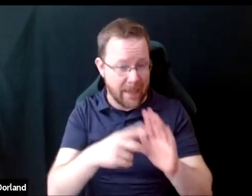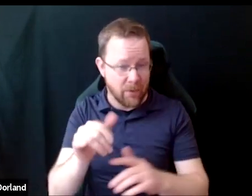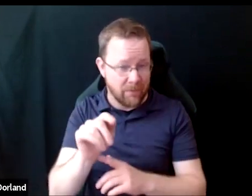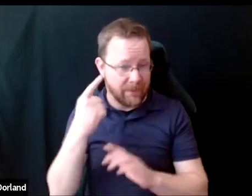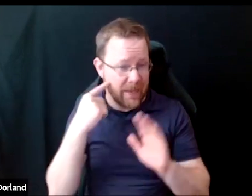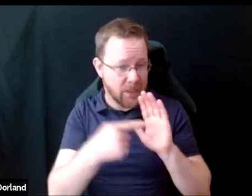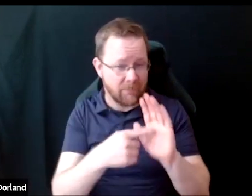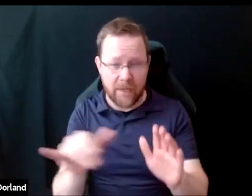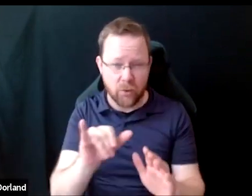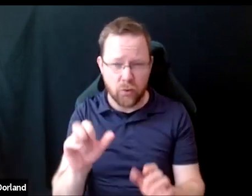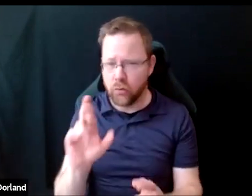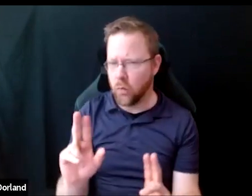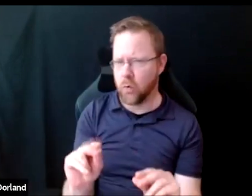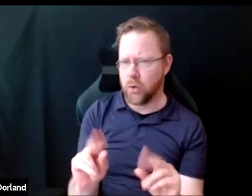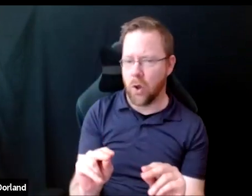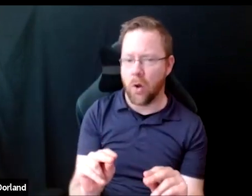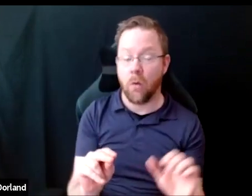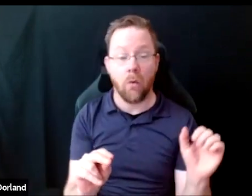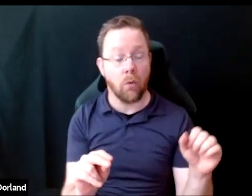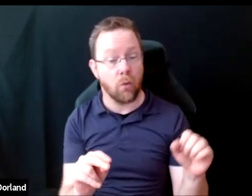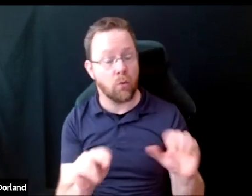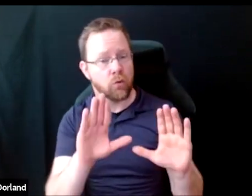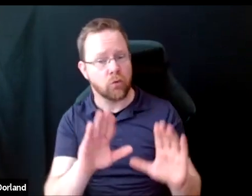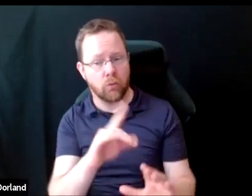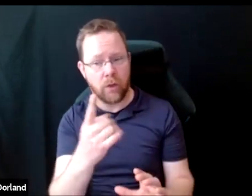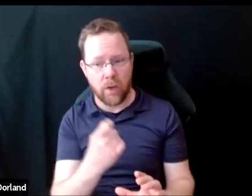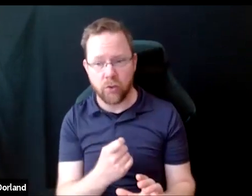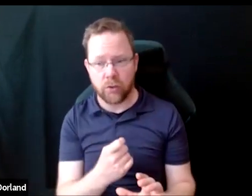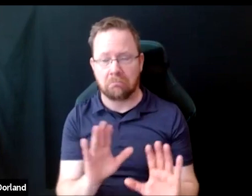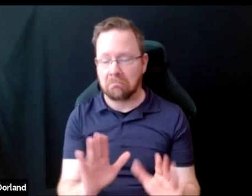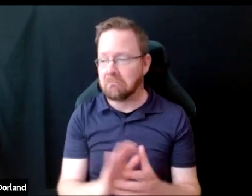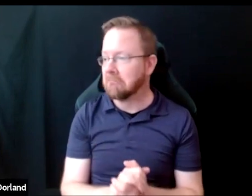sonification? Yeah, this is actually a great question.